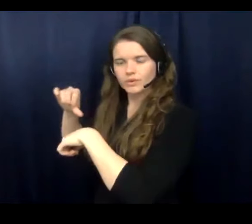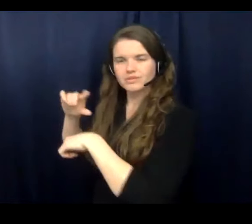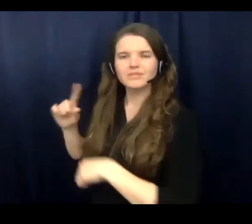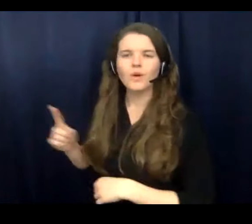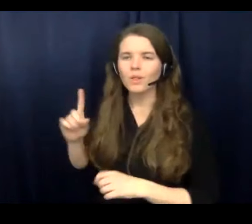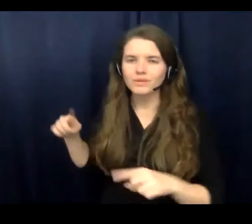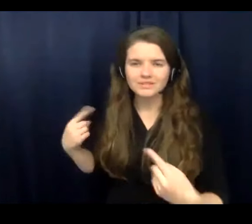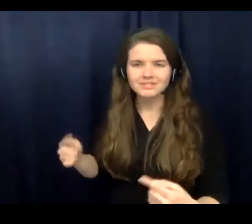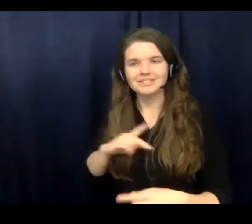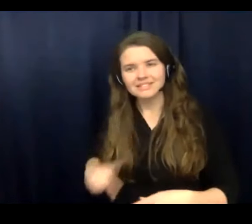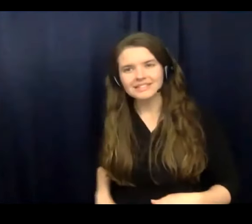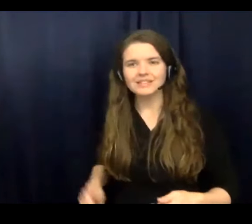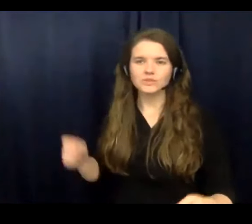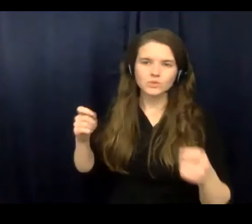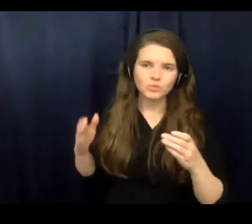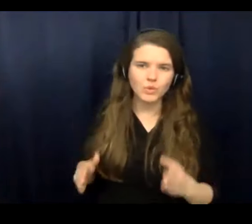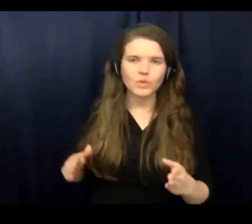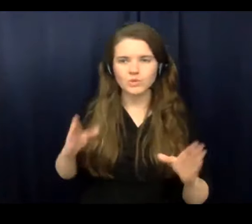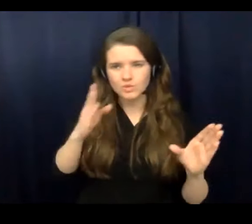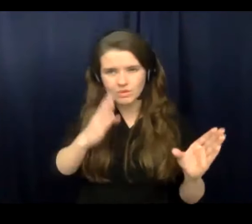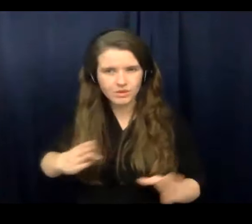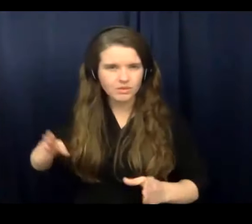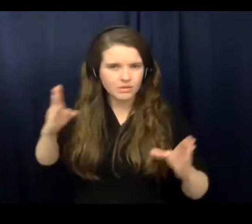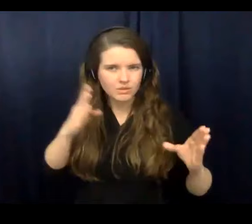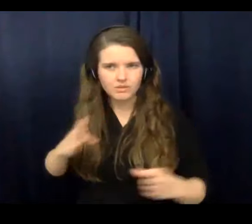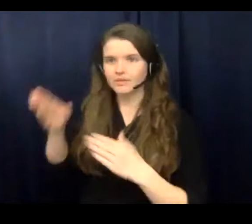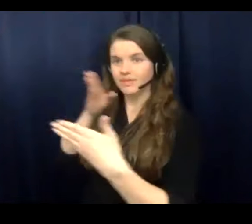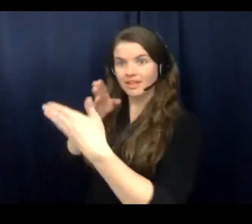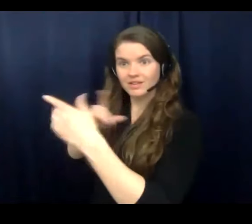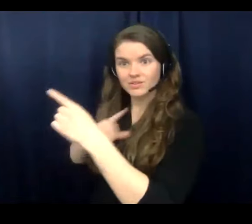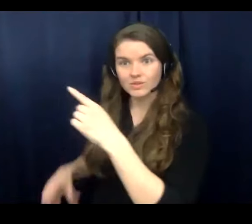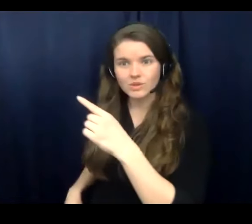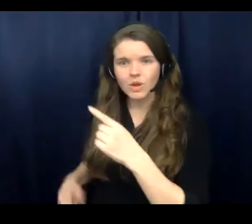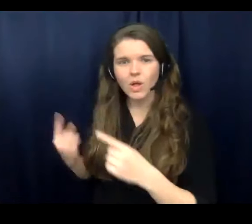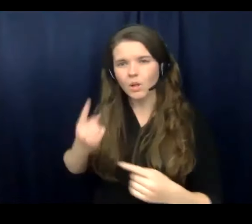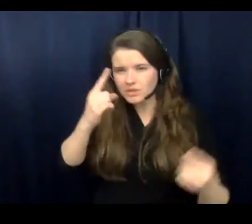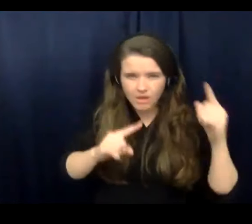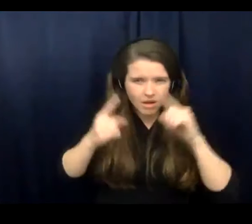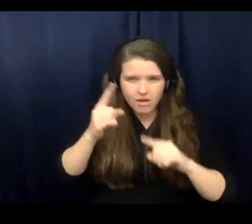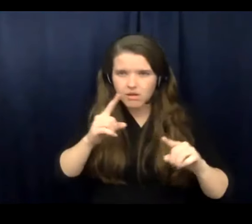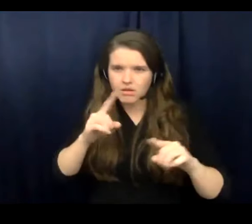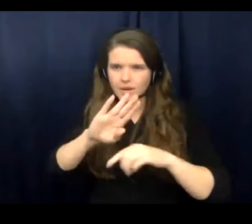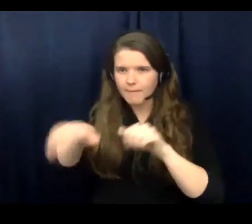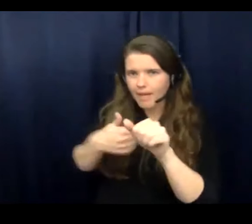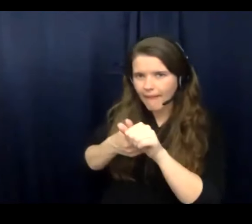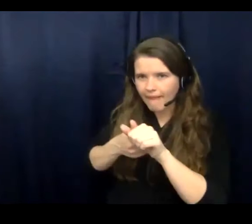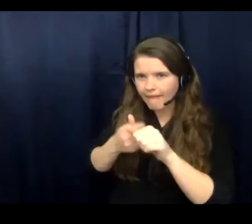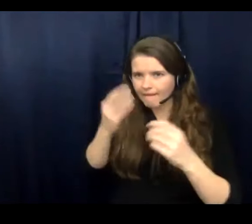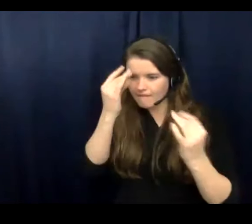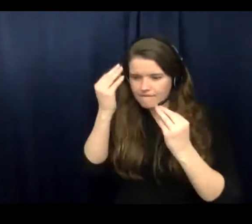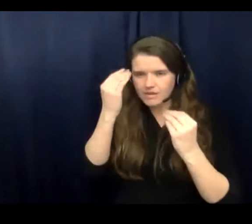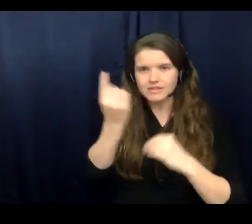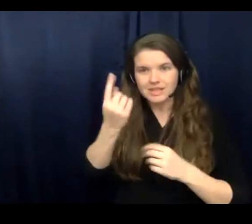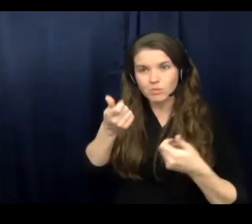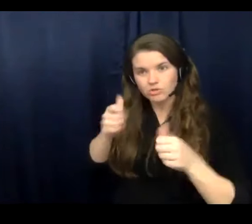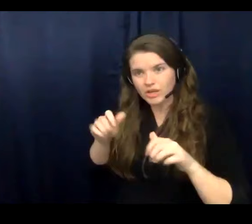people, and rulers that have conspired against the Lord. There have always been conspiracies, always behind the scenes of someone trying to do it. But